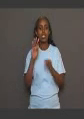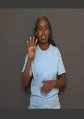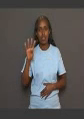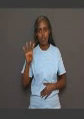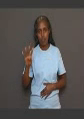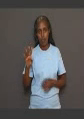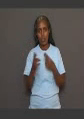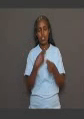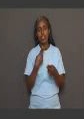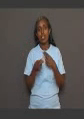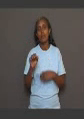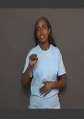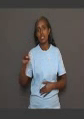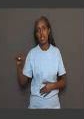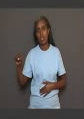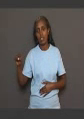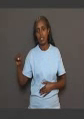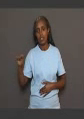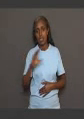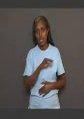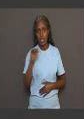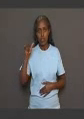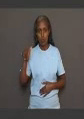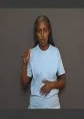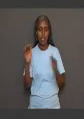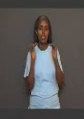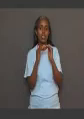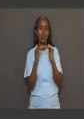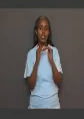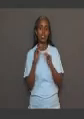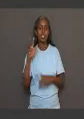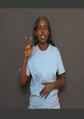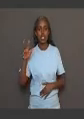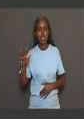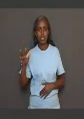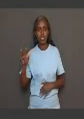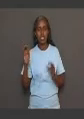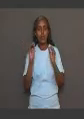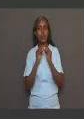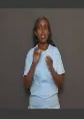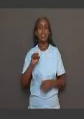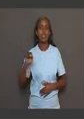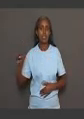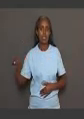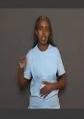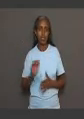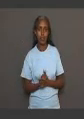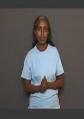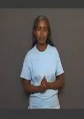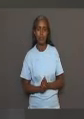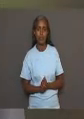plus 4 times the scalar, and y equals 3 plus the